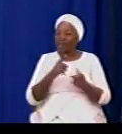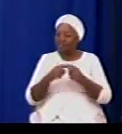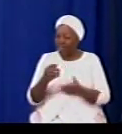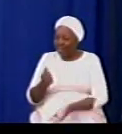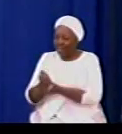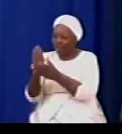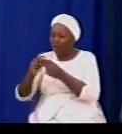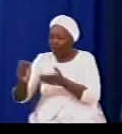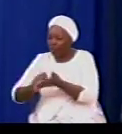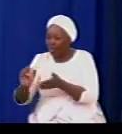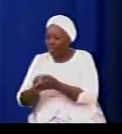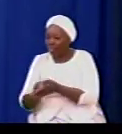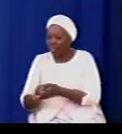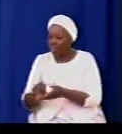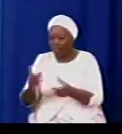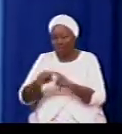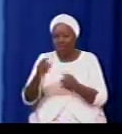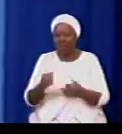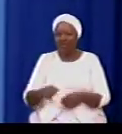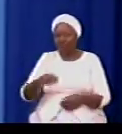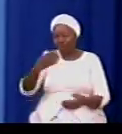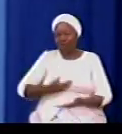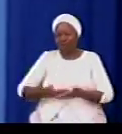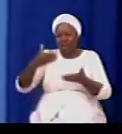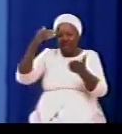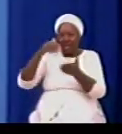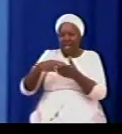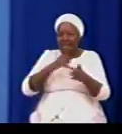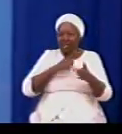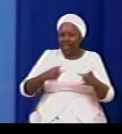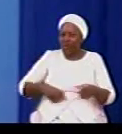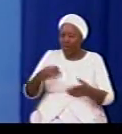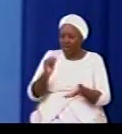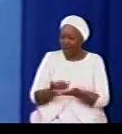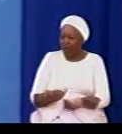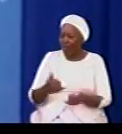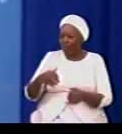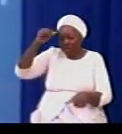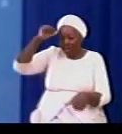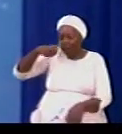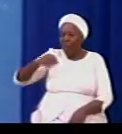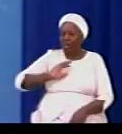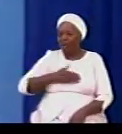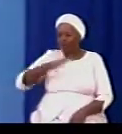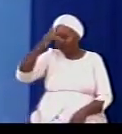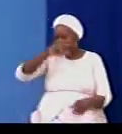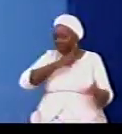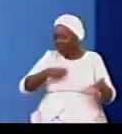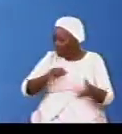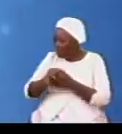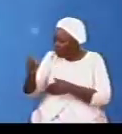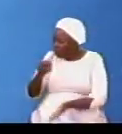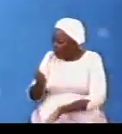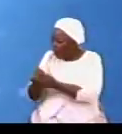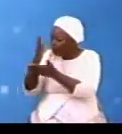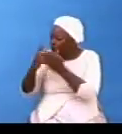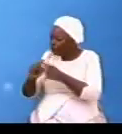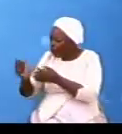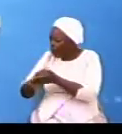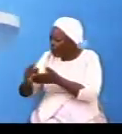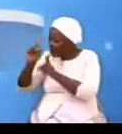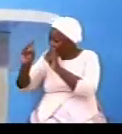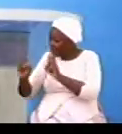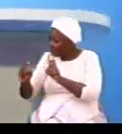me what I had done. I needed to make a correction of that. I needed to turn that around. And so